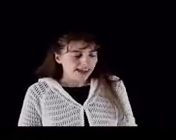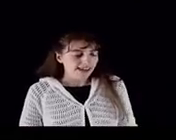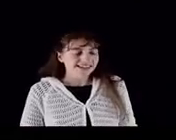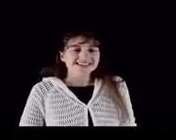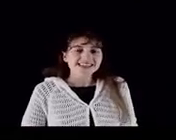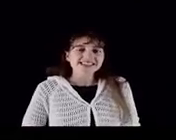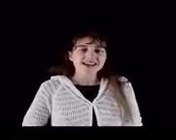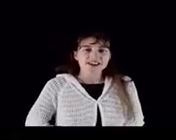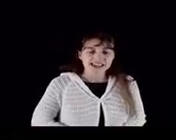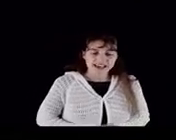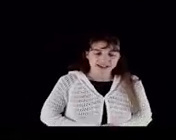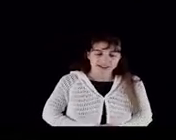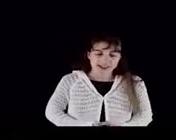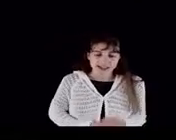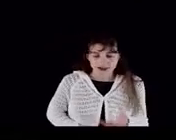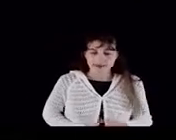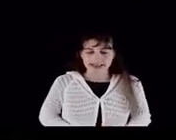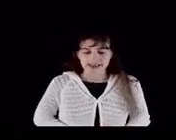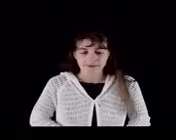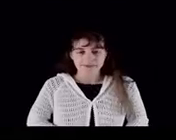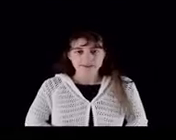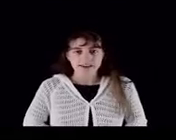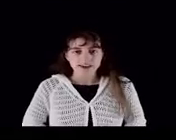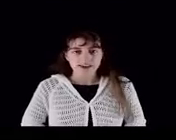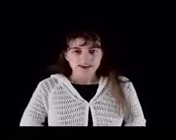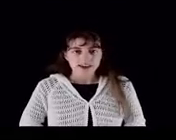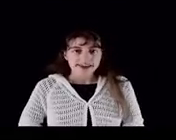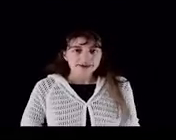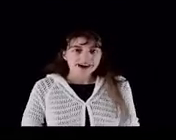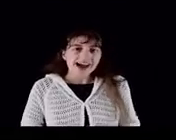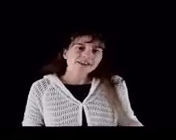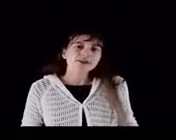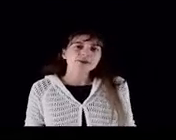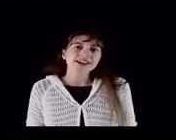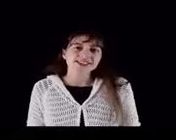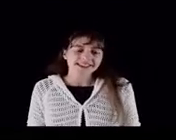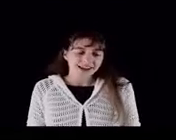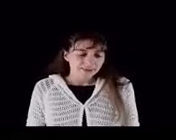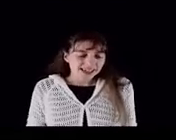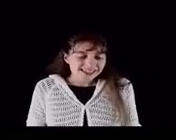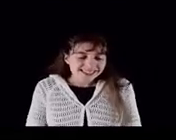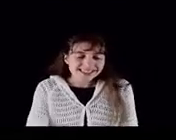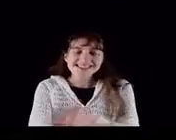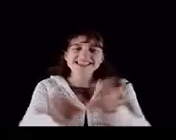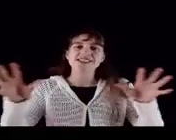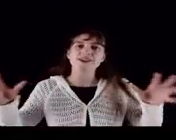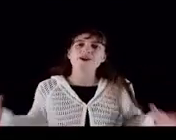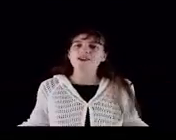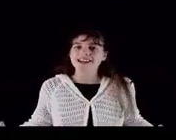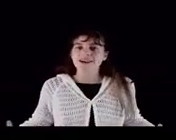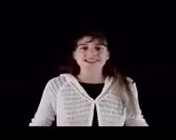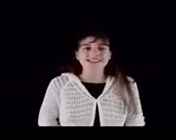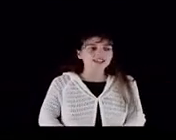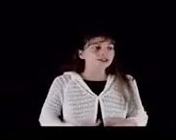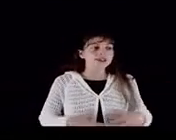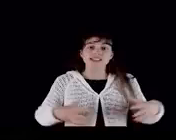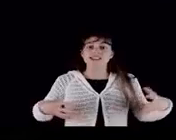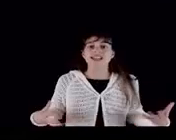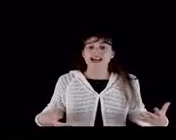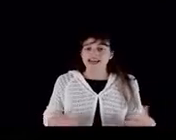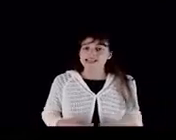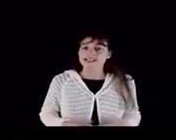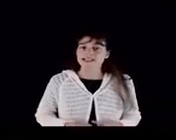that a city set on a hill cannot be hid. Now, I have a question, because this city is all lit up. This city, you can